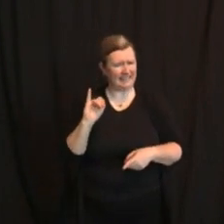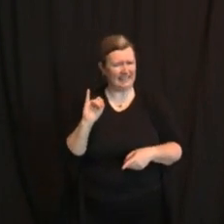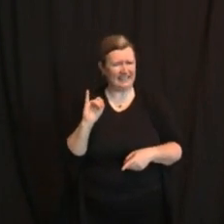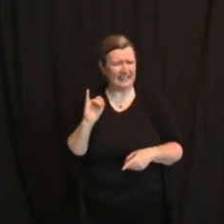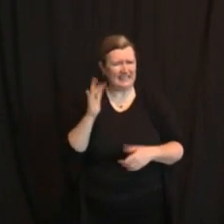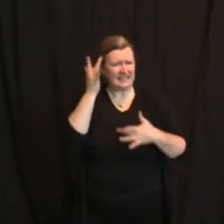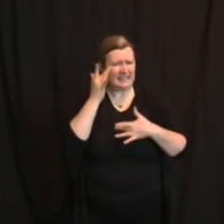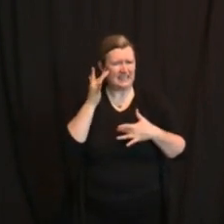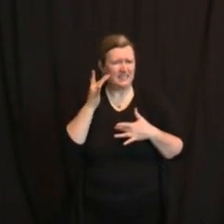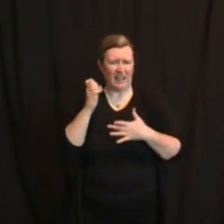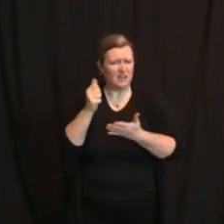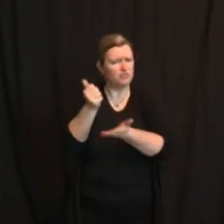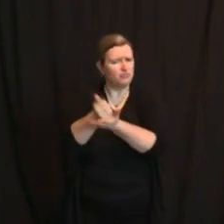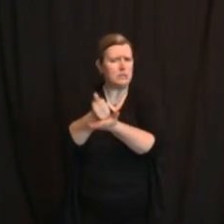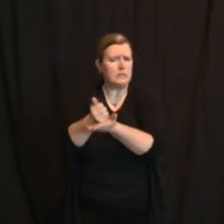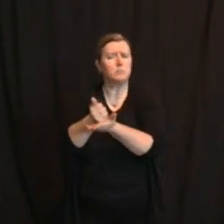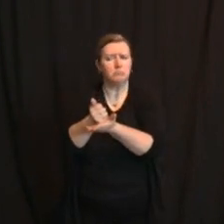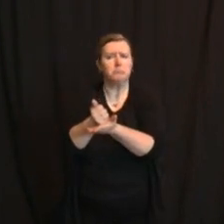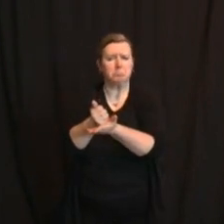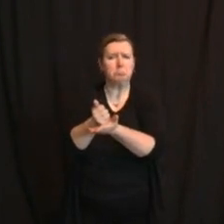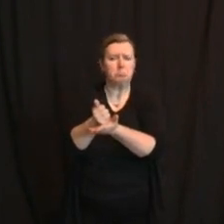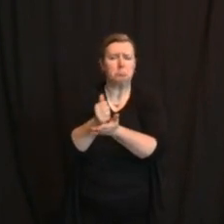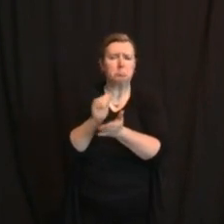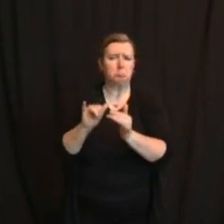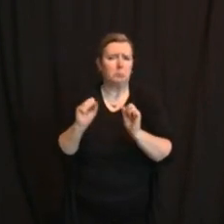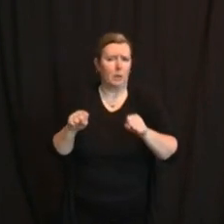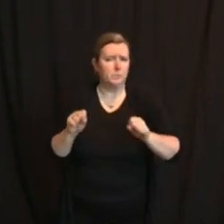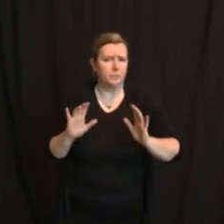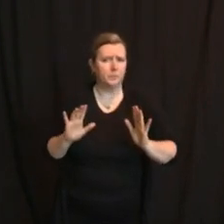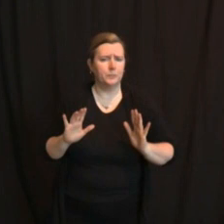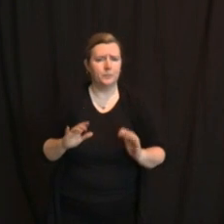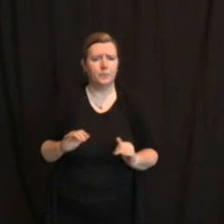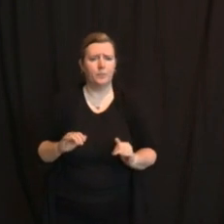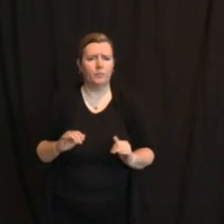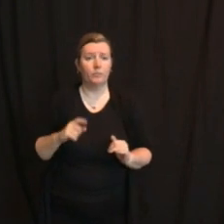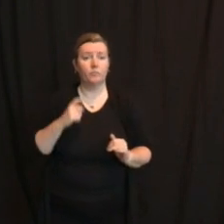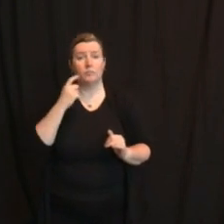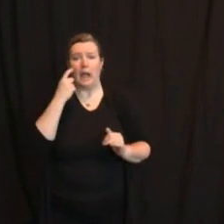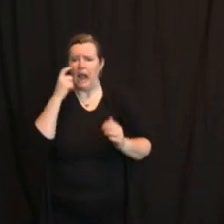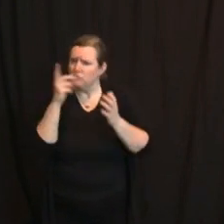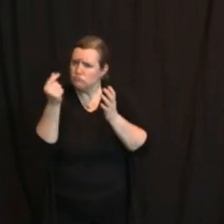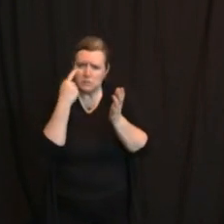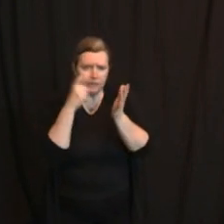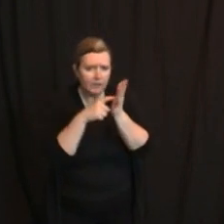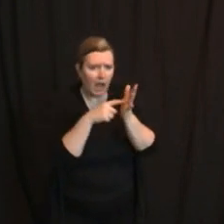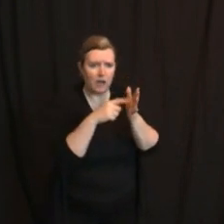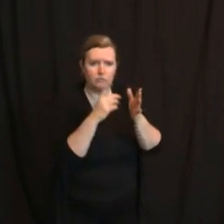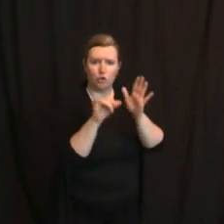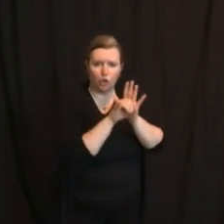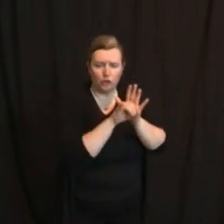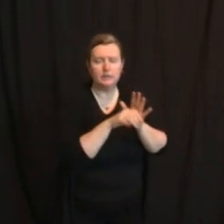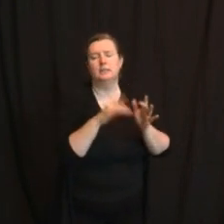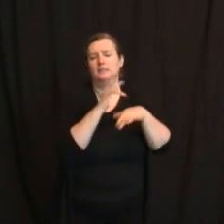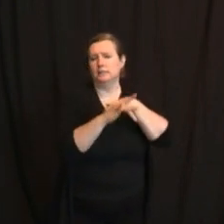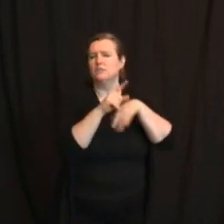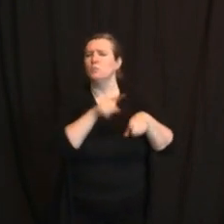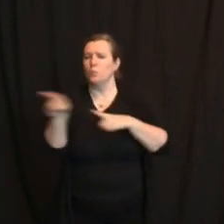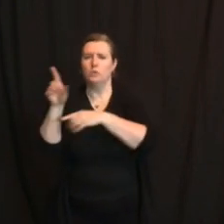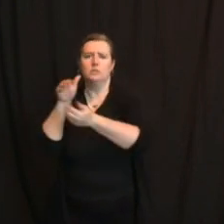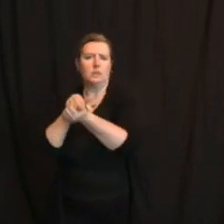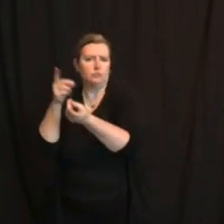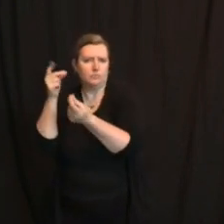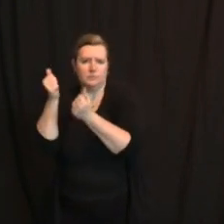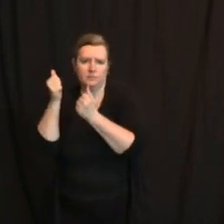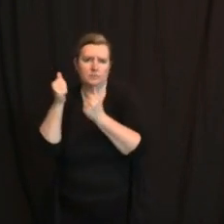you identify the symptoms early and get to your healthcare practitioner, and this is something people